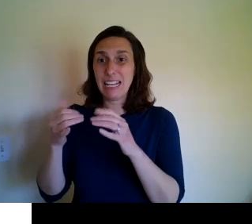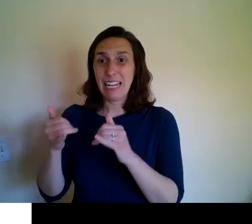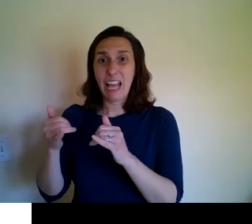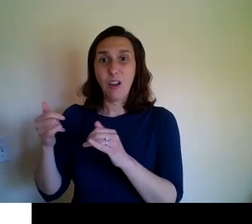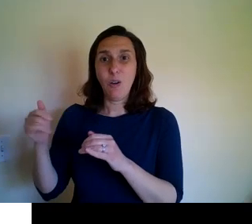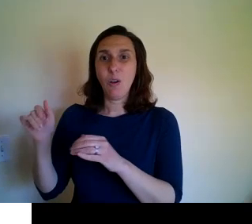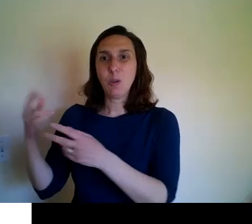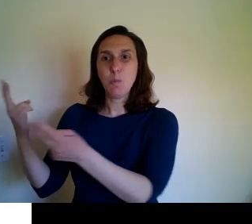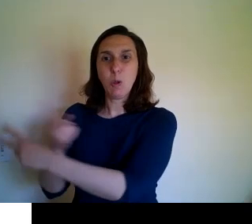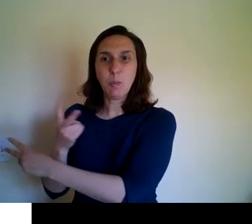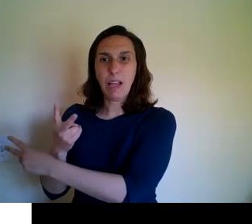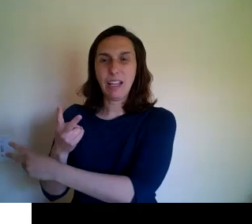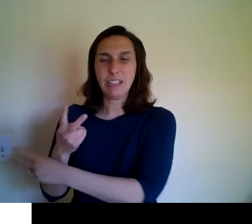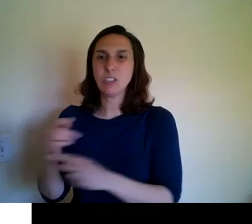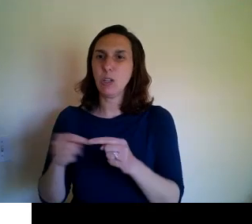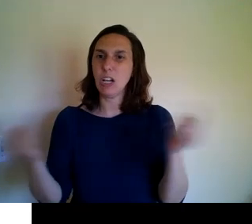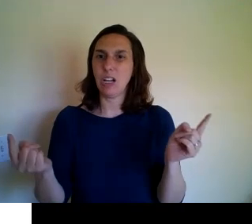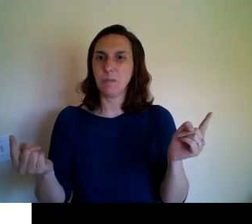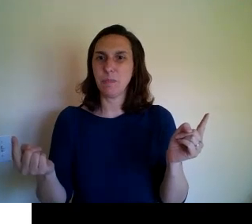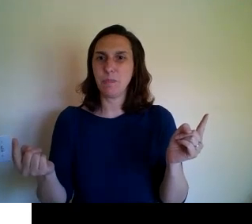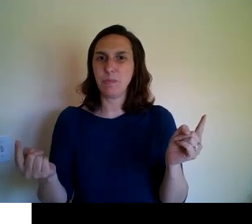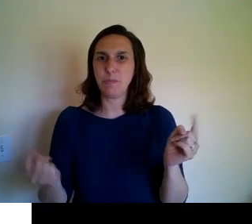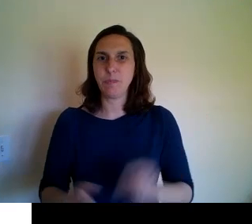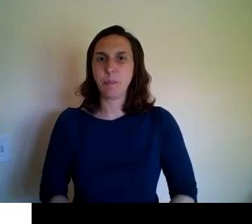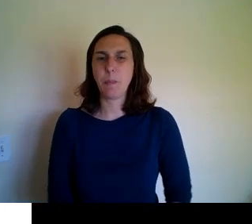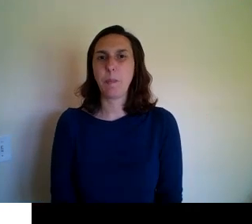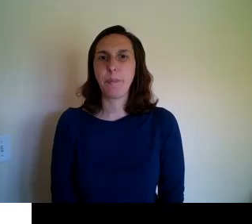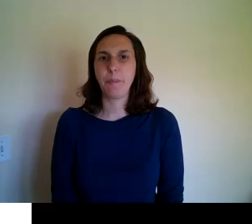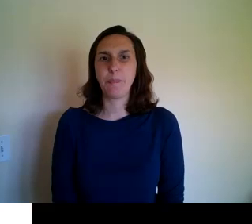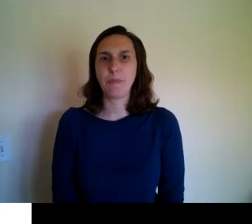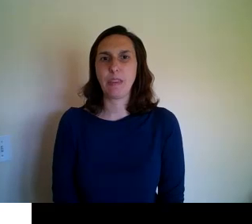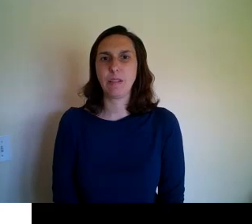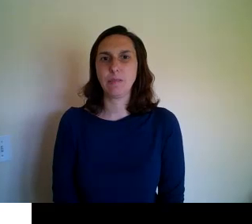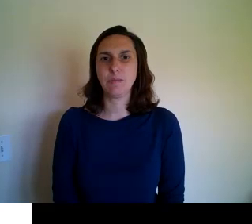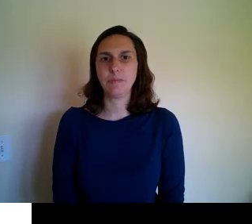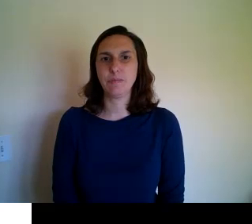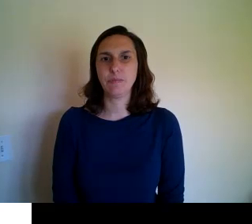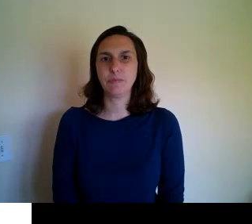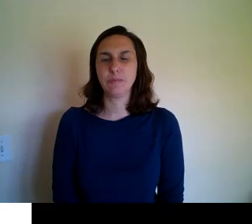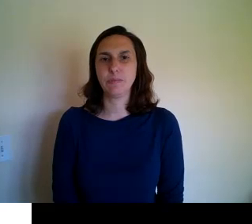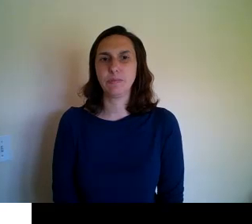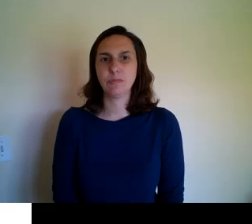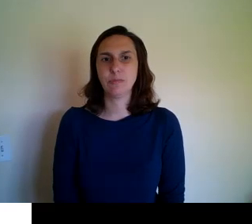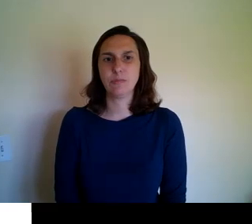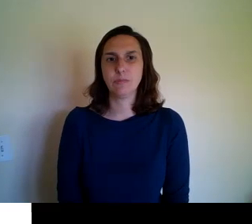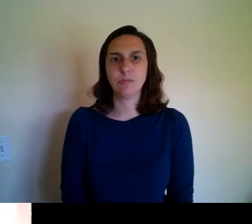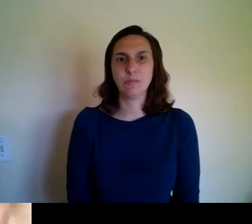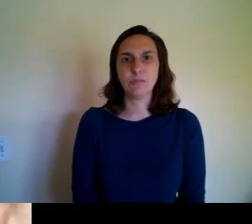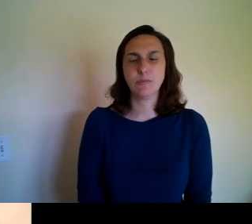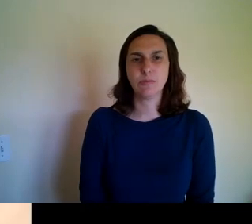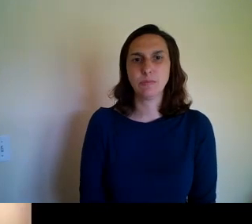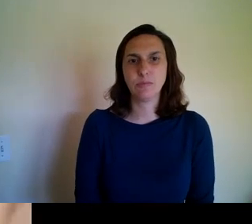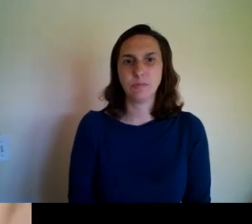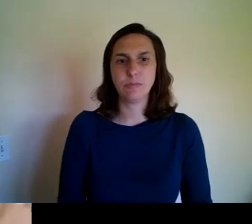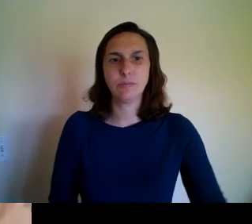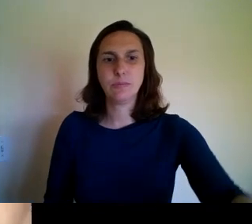of the exponential, we want to be able to see these go through. Kind of neat, disembodied hand. Guess I